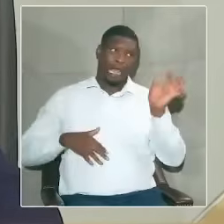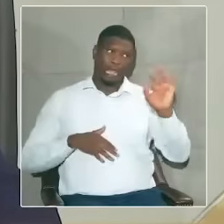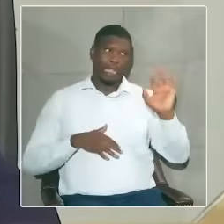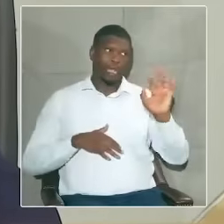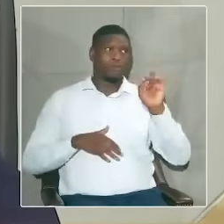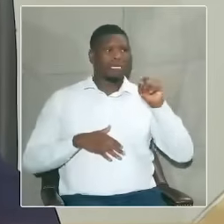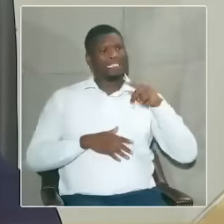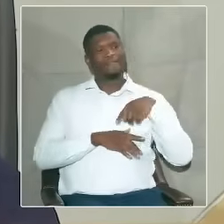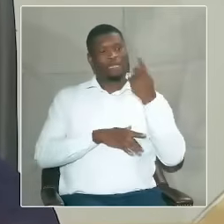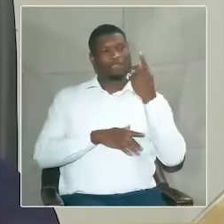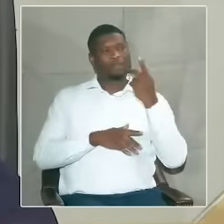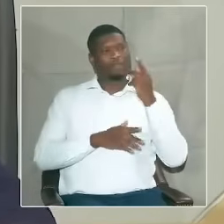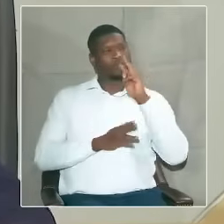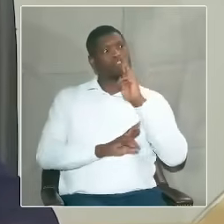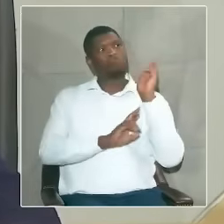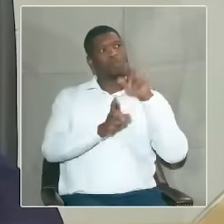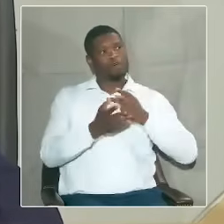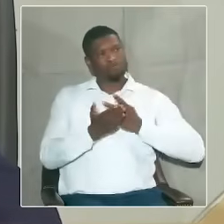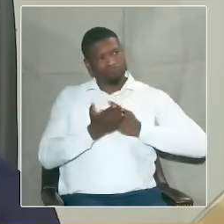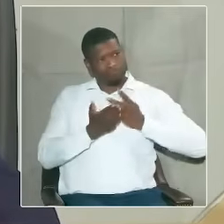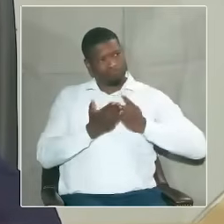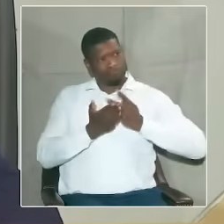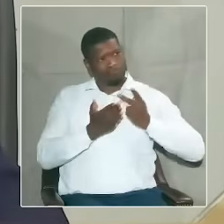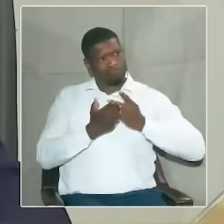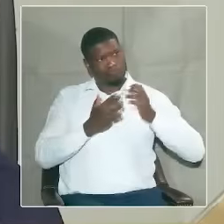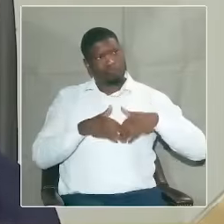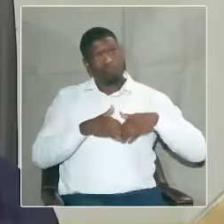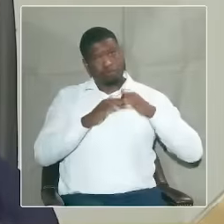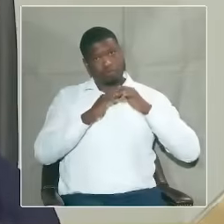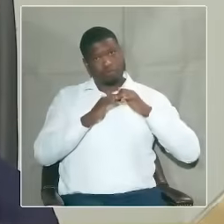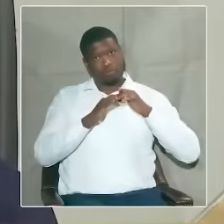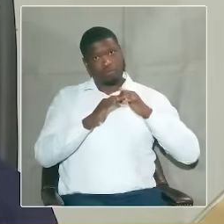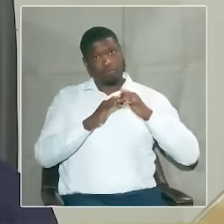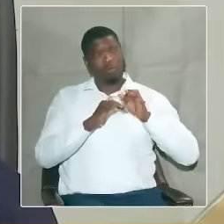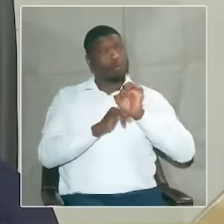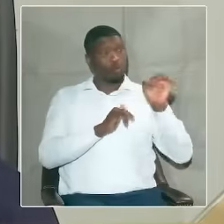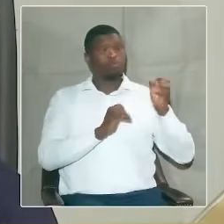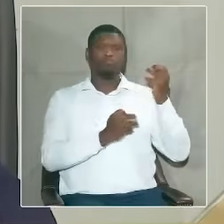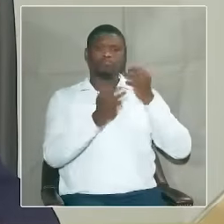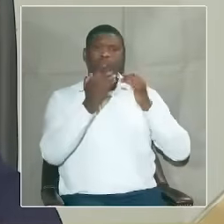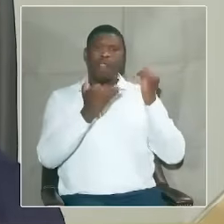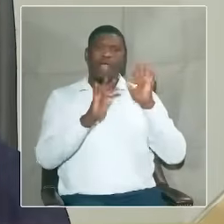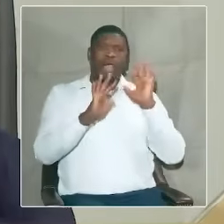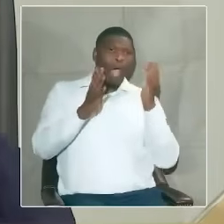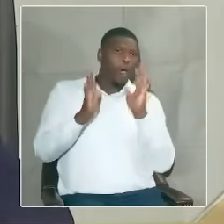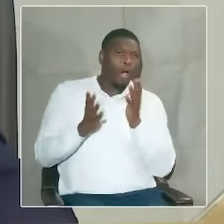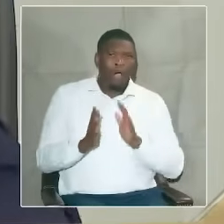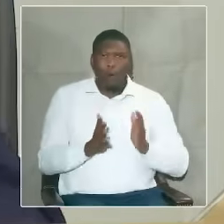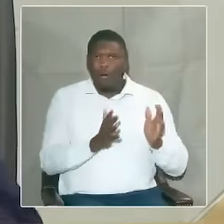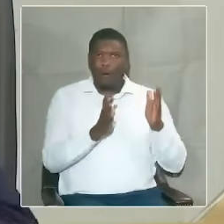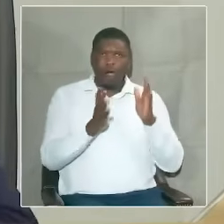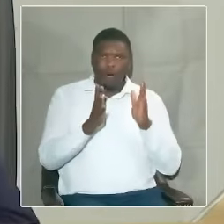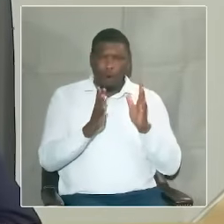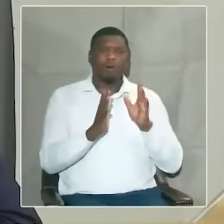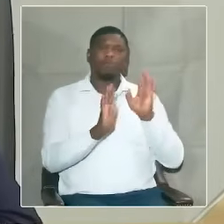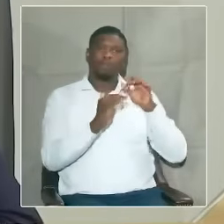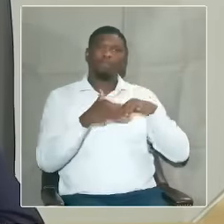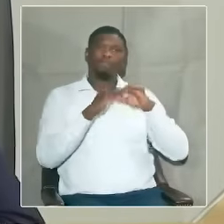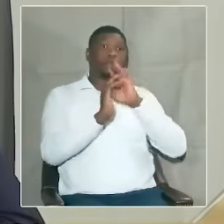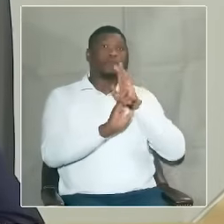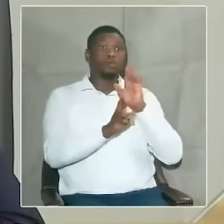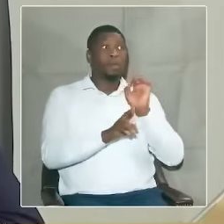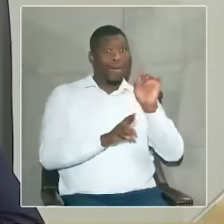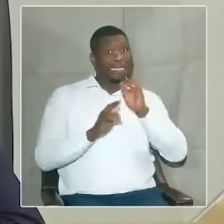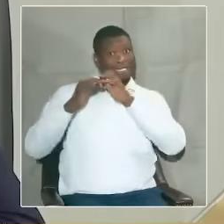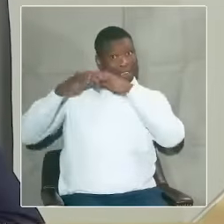Prepare a report in terms of how you think this establishment, if ever is done, how it should be done.